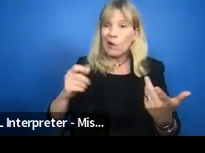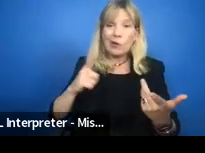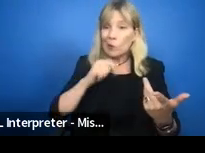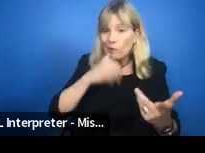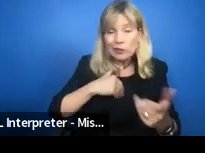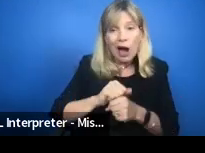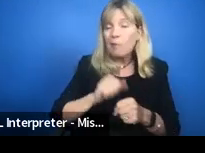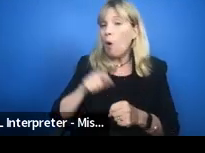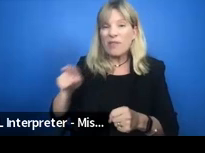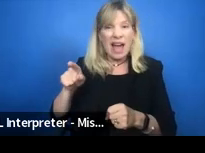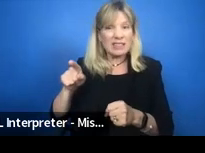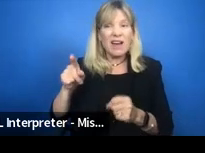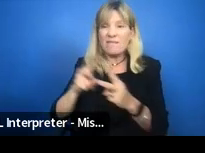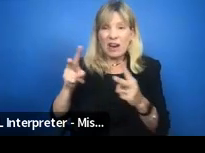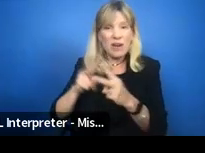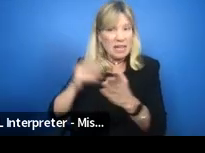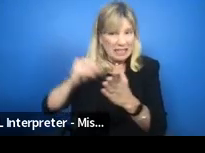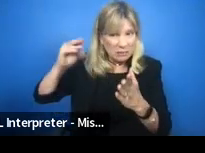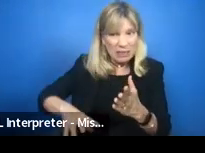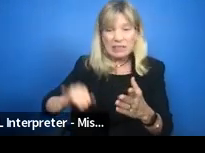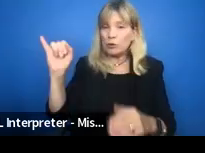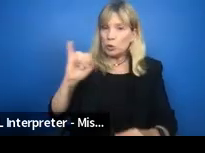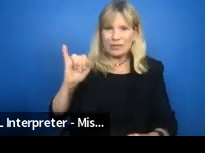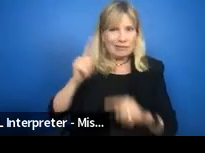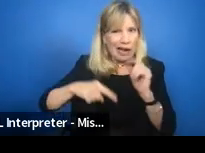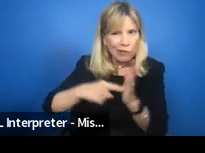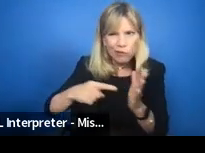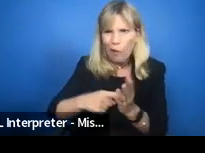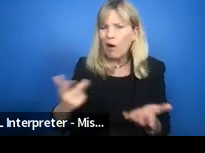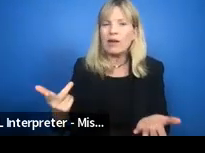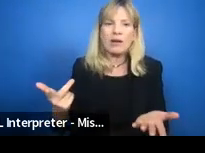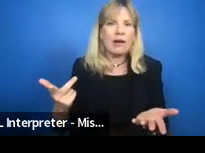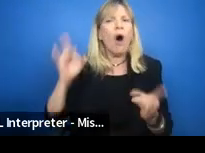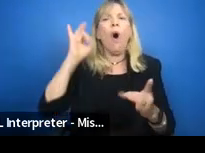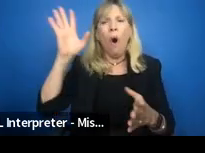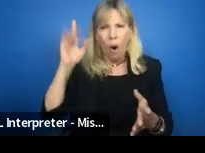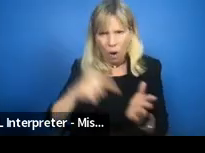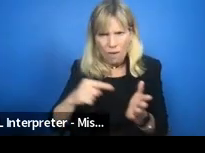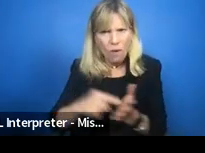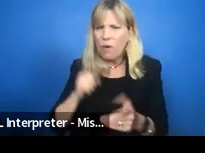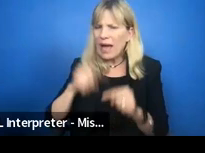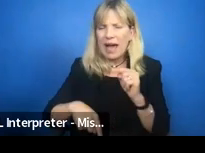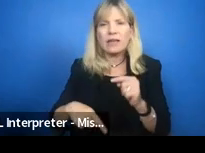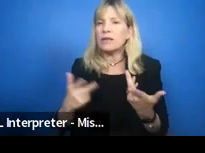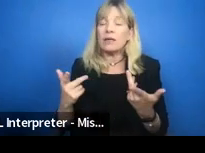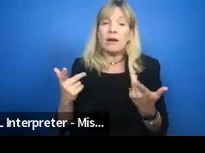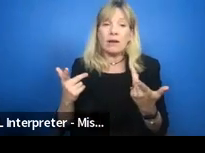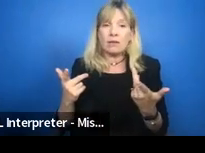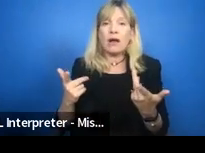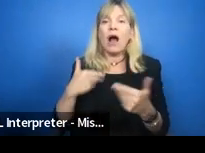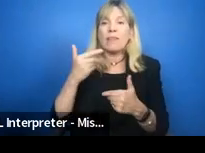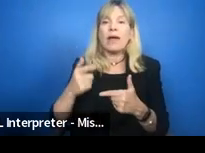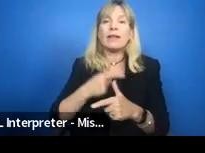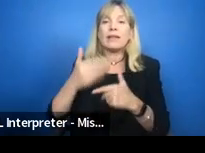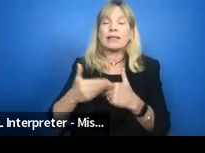on government calculations, but if it's unaffordable, if it's outrageous, your next stop should be